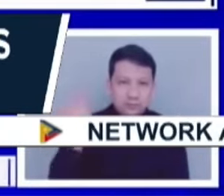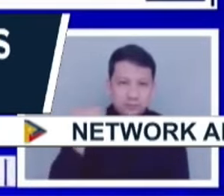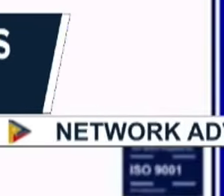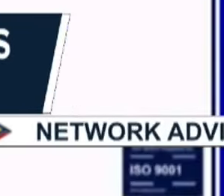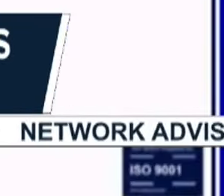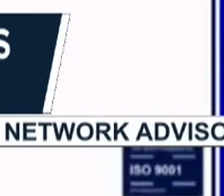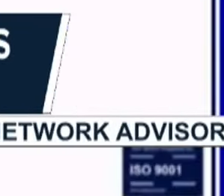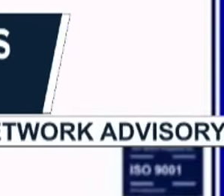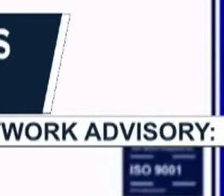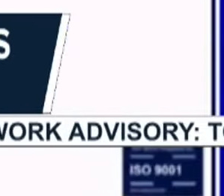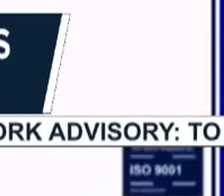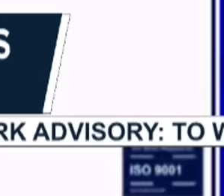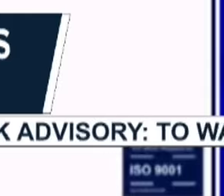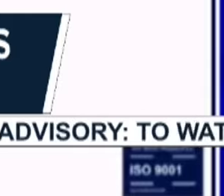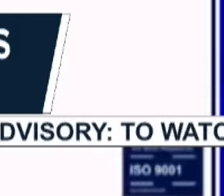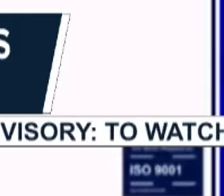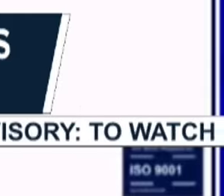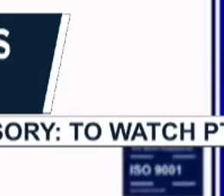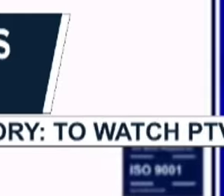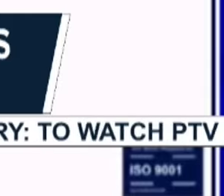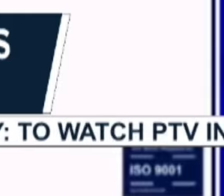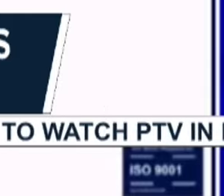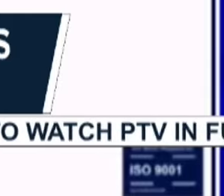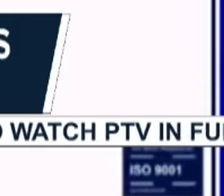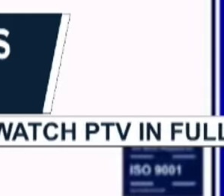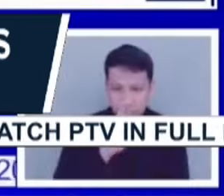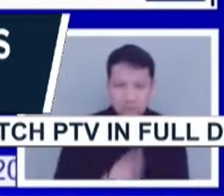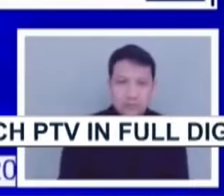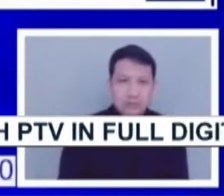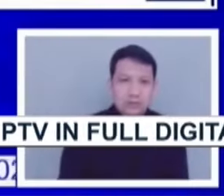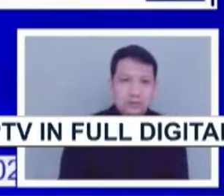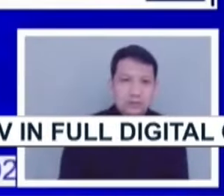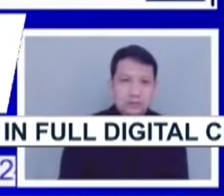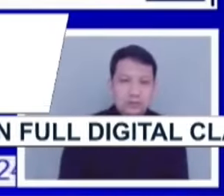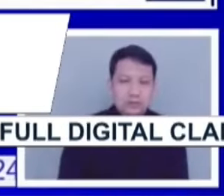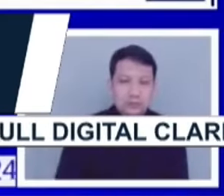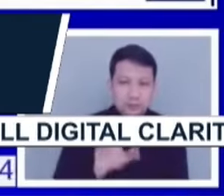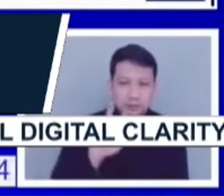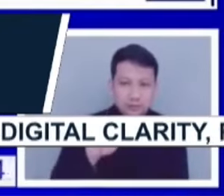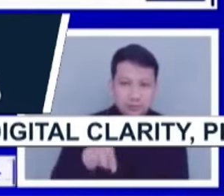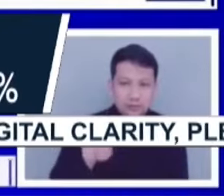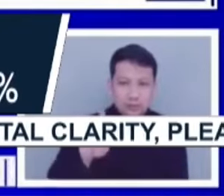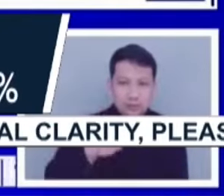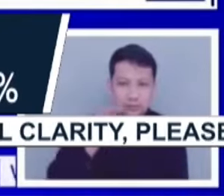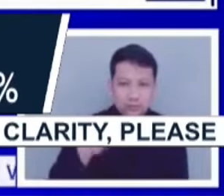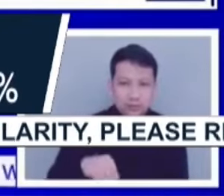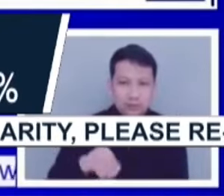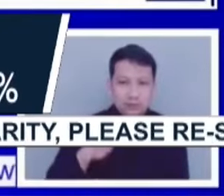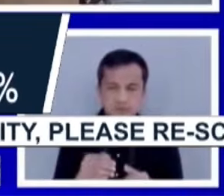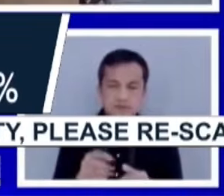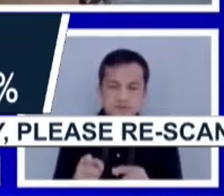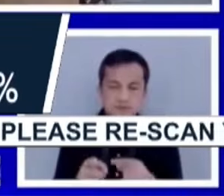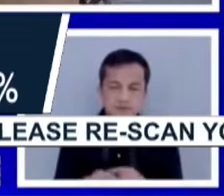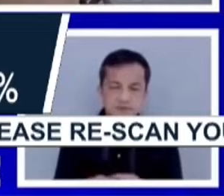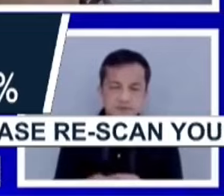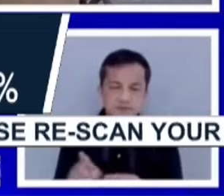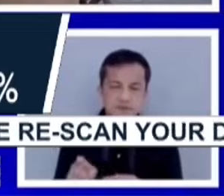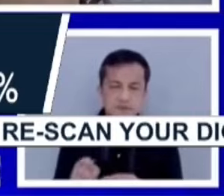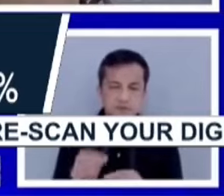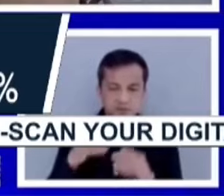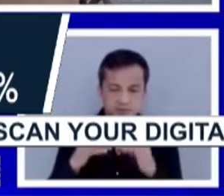Ilocos region recorded the lowest inflation rate at 0.6%, while Western Visayas had the highest at 3.4%. Bumaba